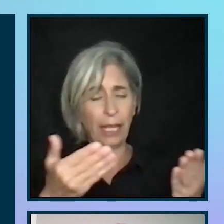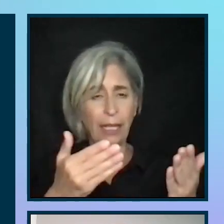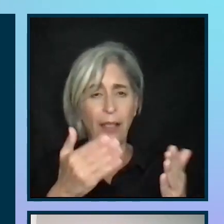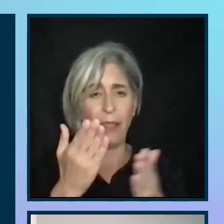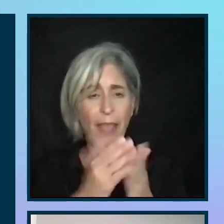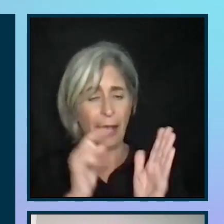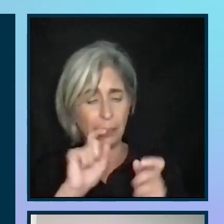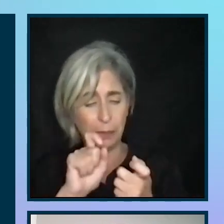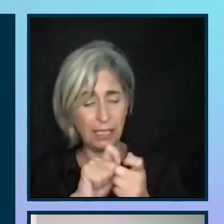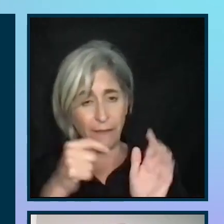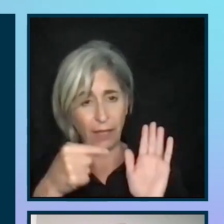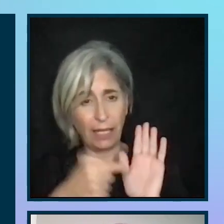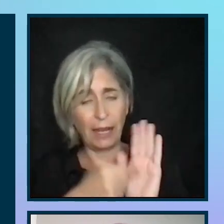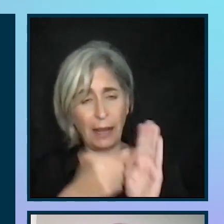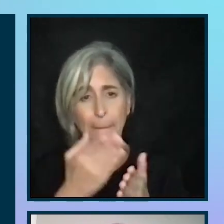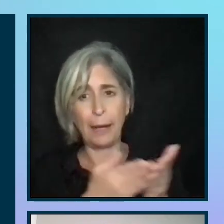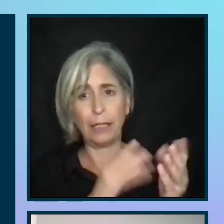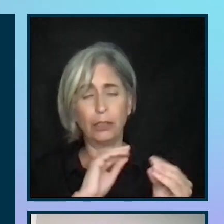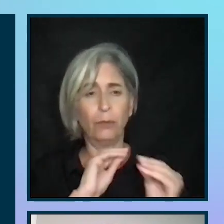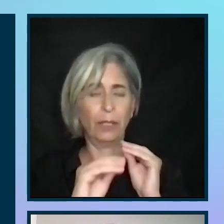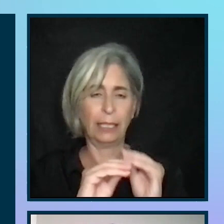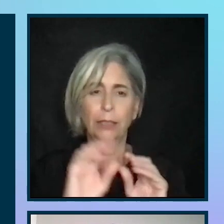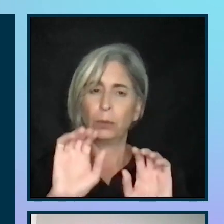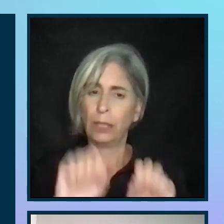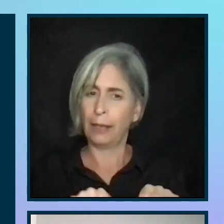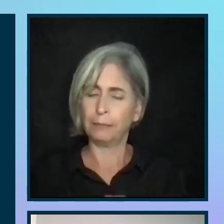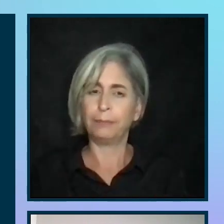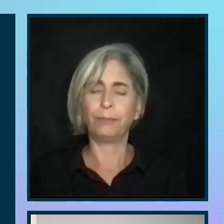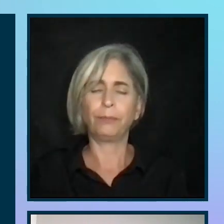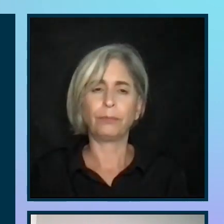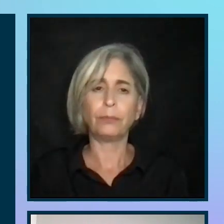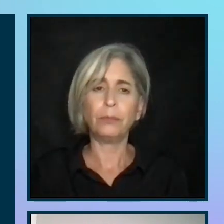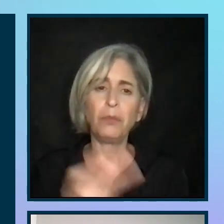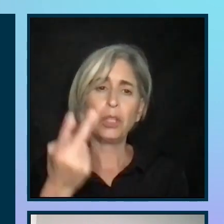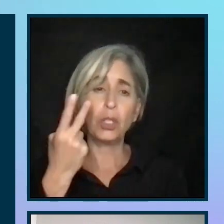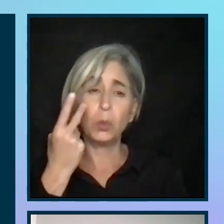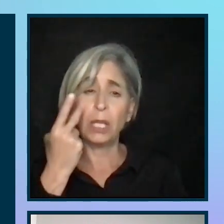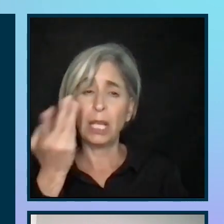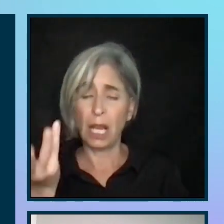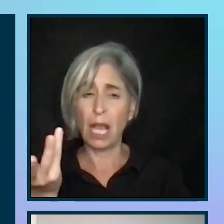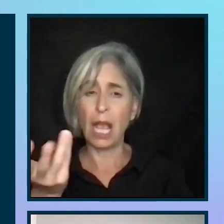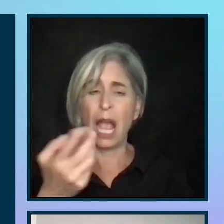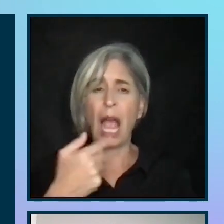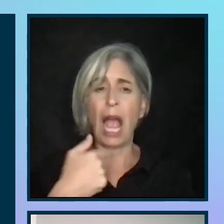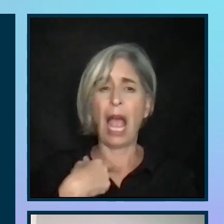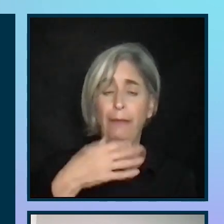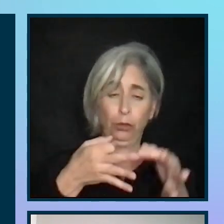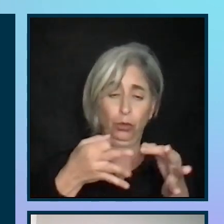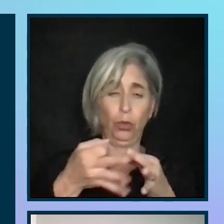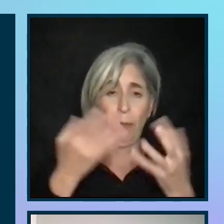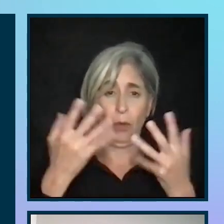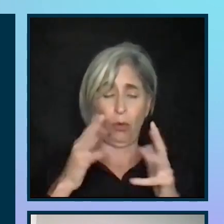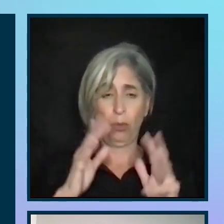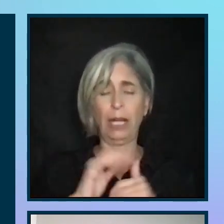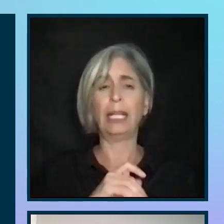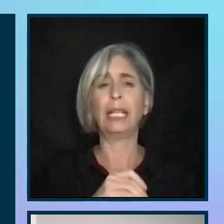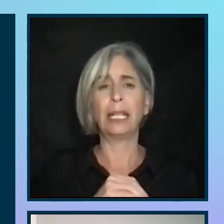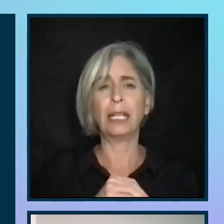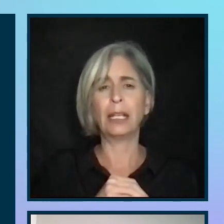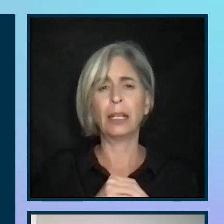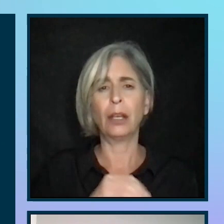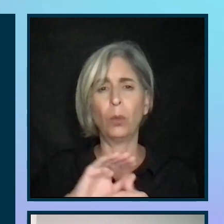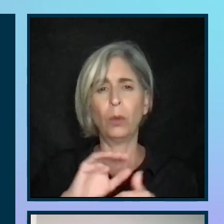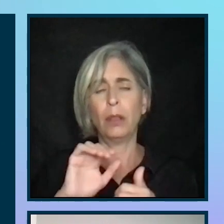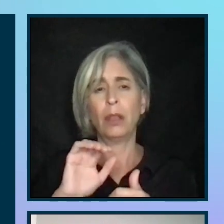system to do our exports for. So you see between what I had just described for the ISAC system and what we do for